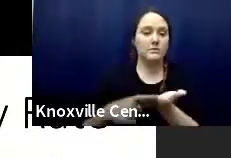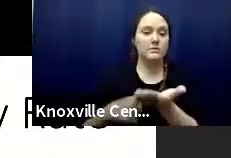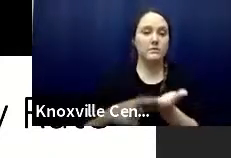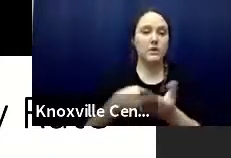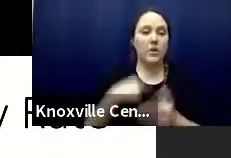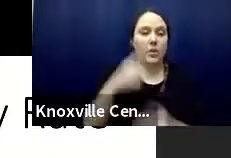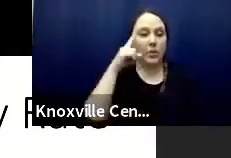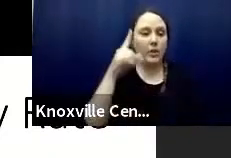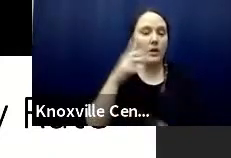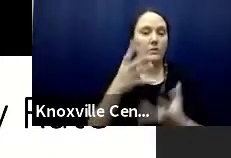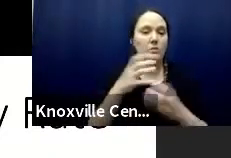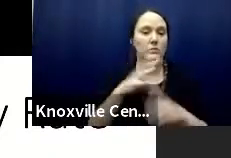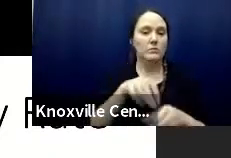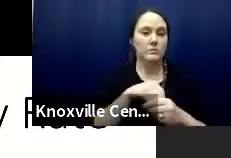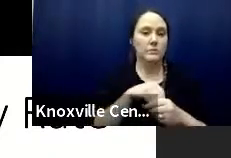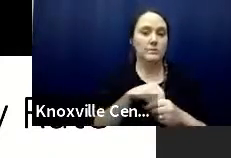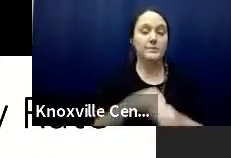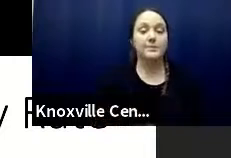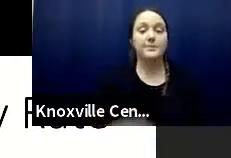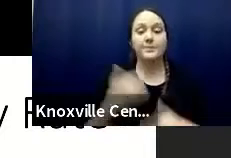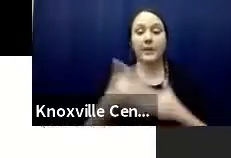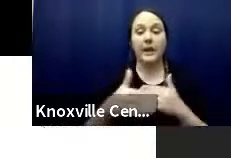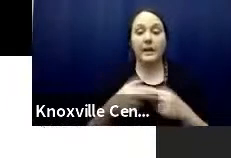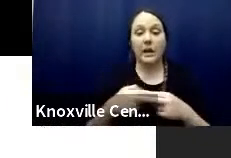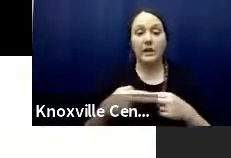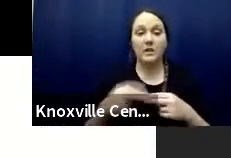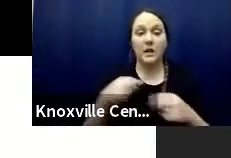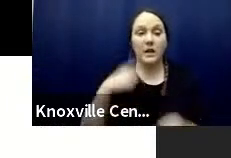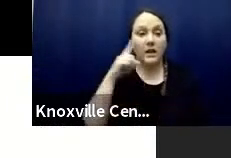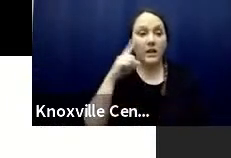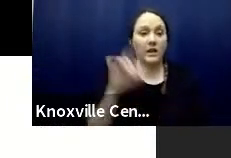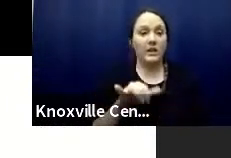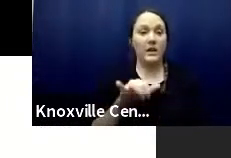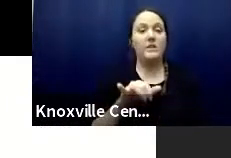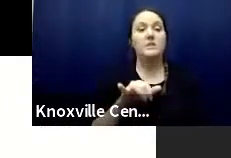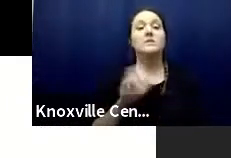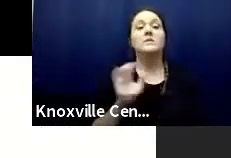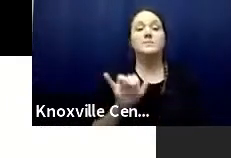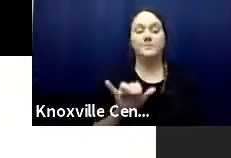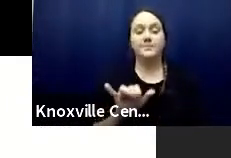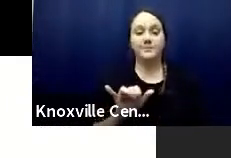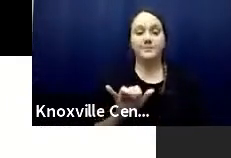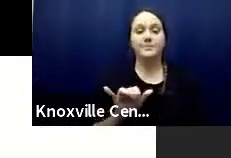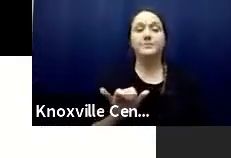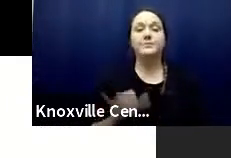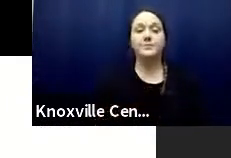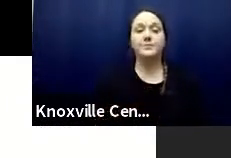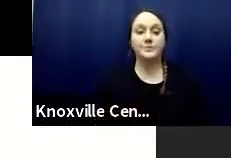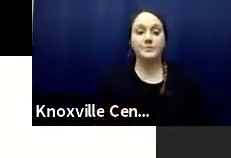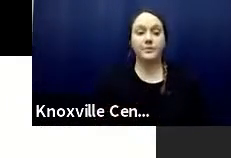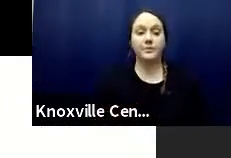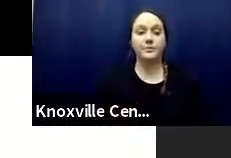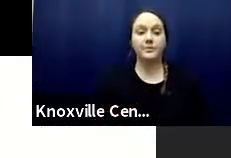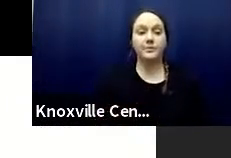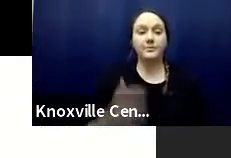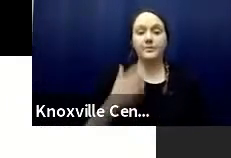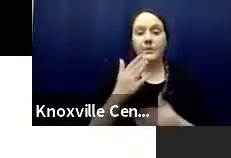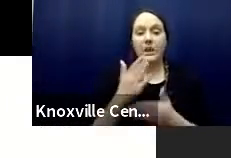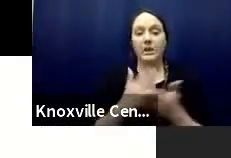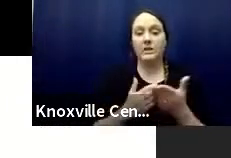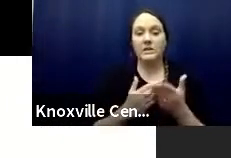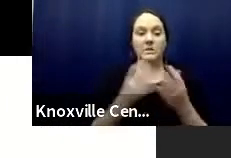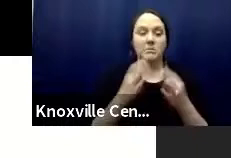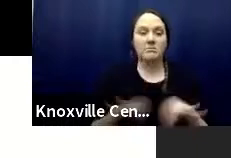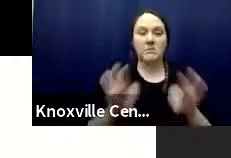we would. And next slide, I believe that's, so then I just pulled together some key